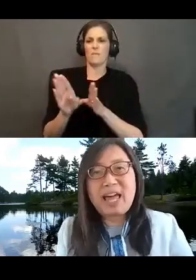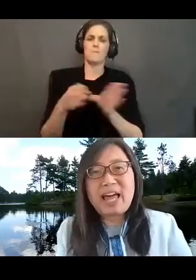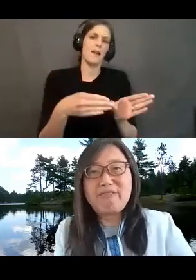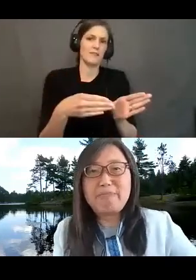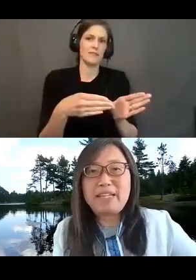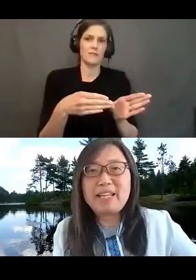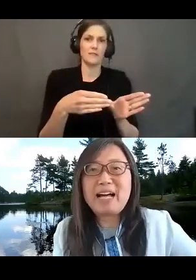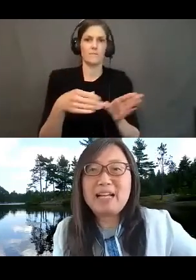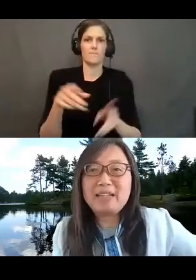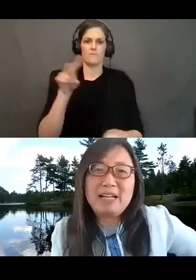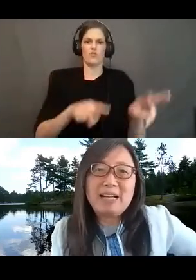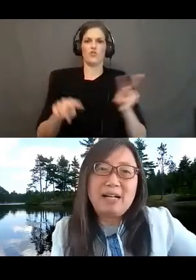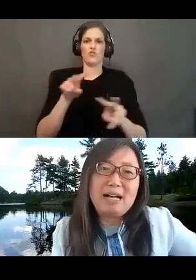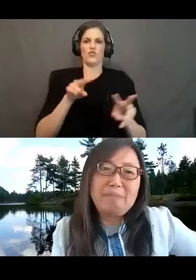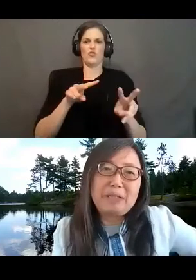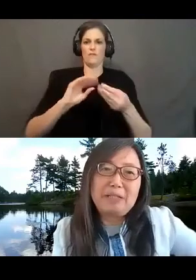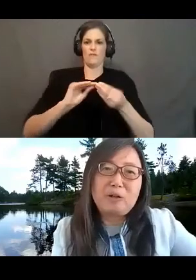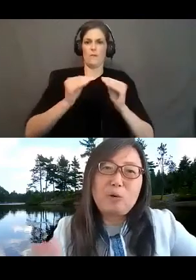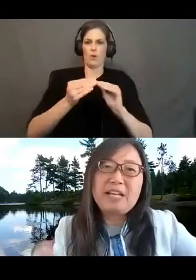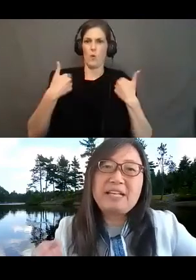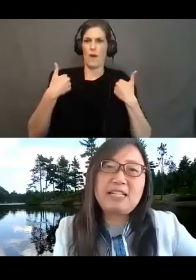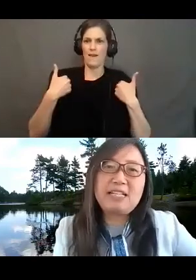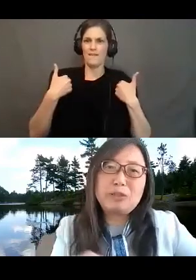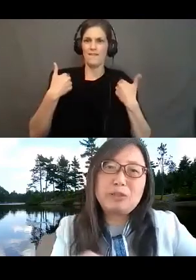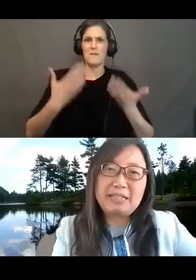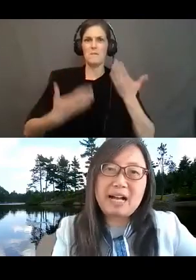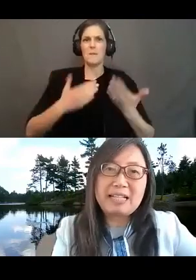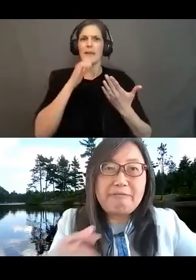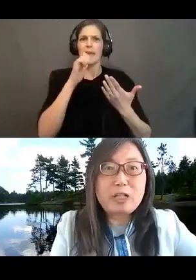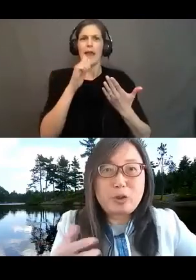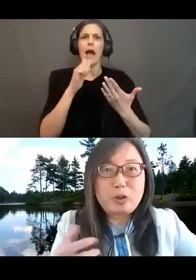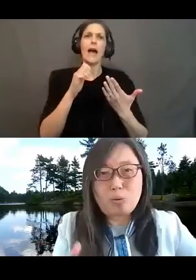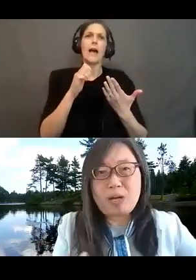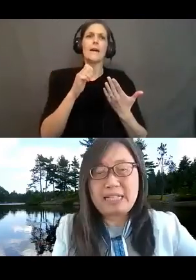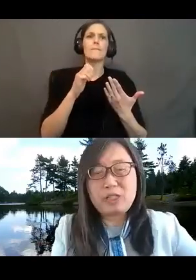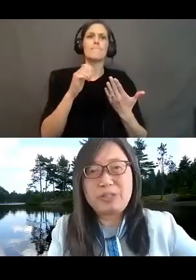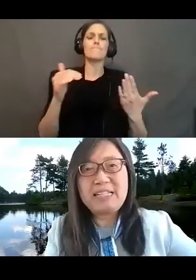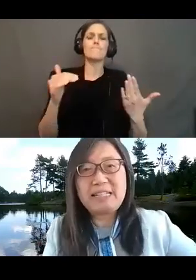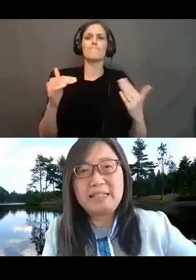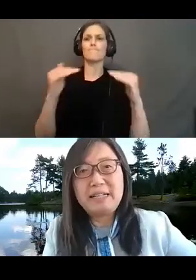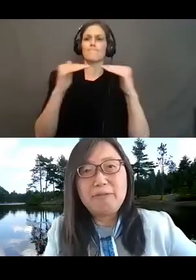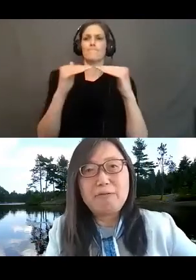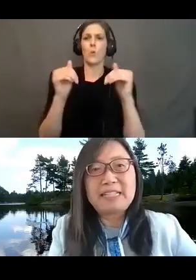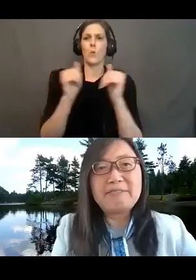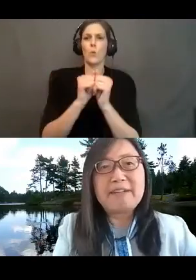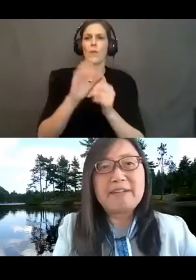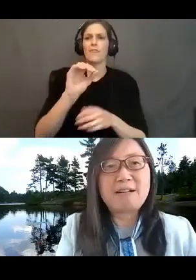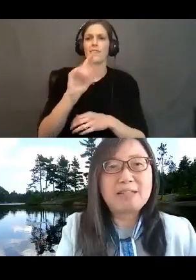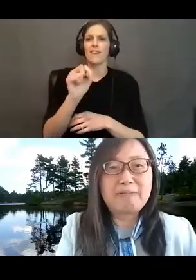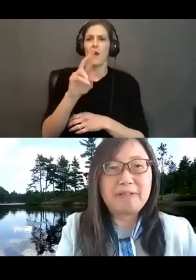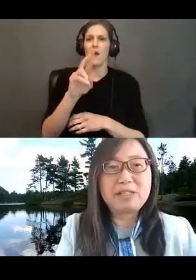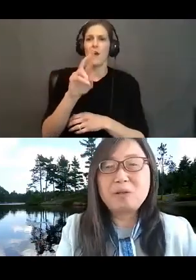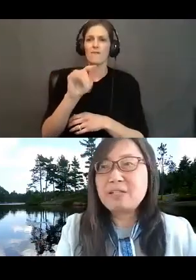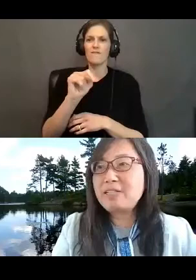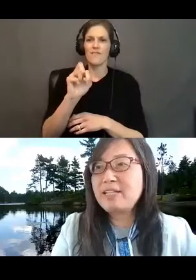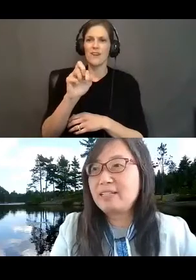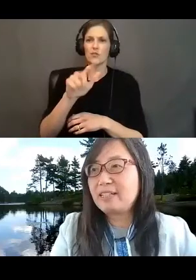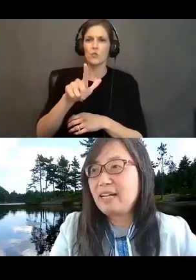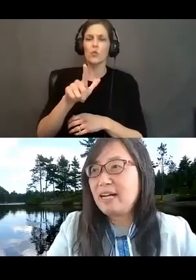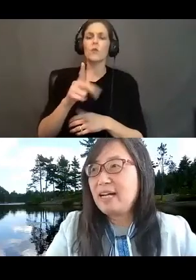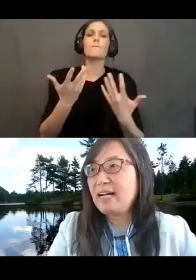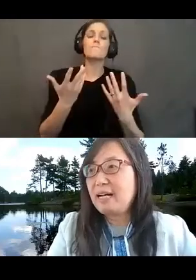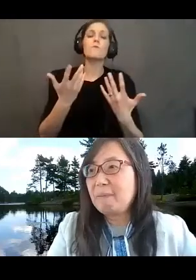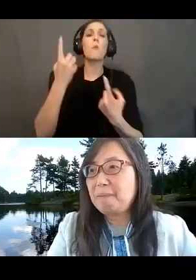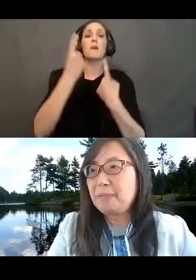quantity you have may not be equated to the counterfactual quantities you need for identifying a causal effect. So